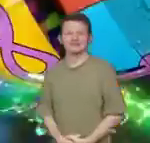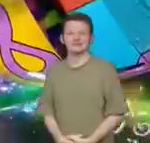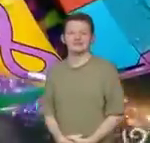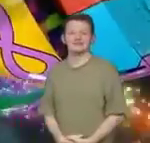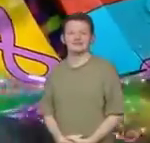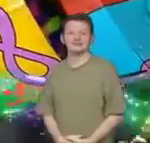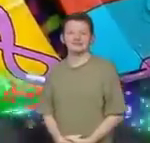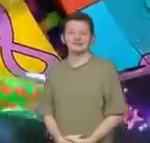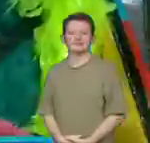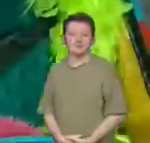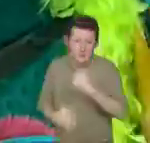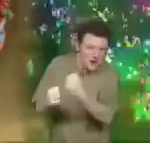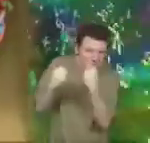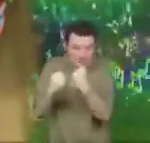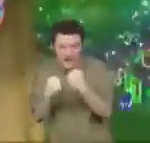Way!